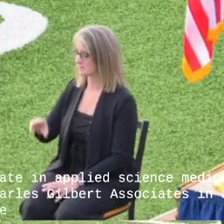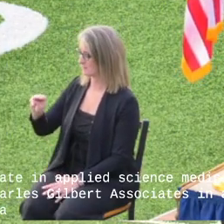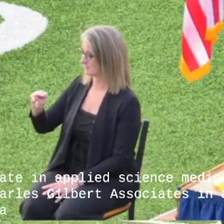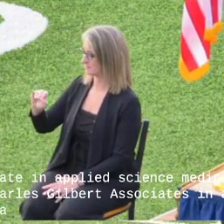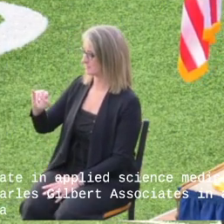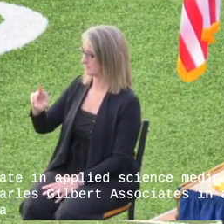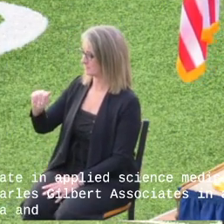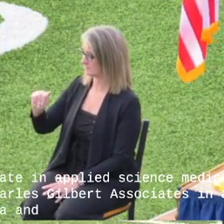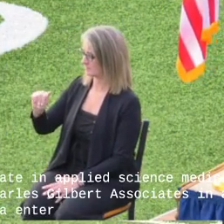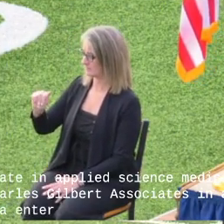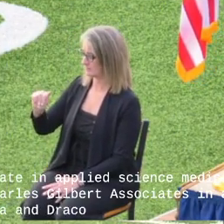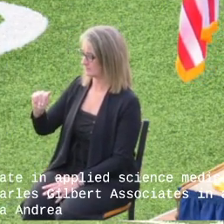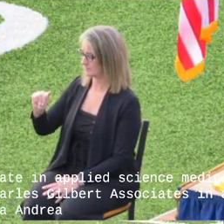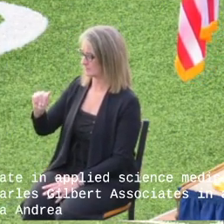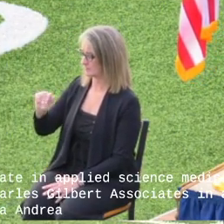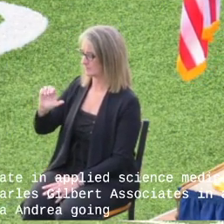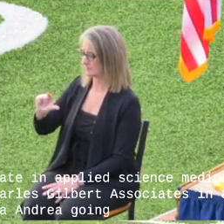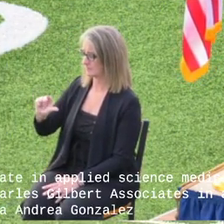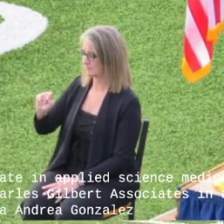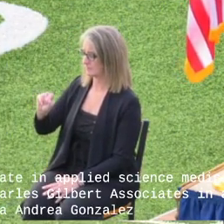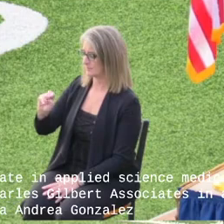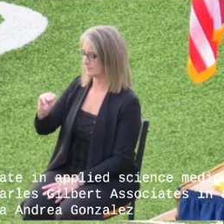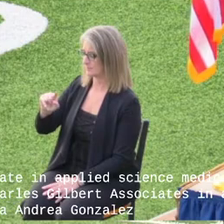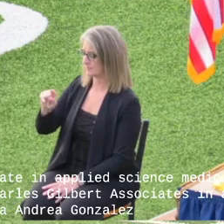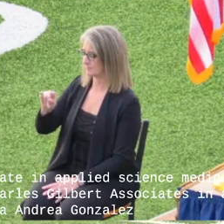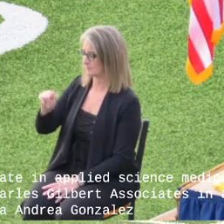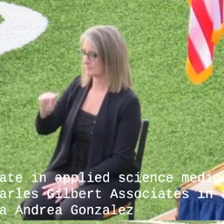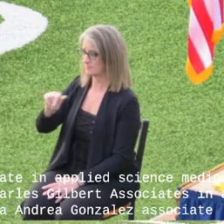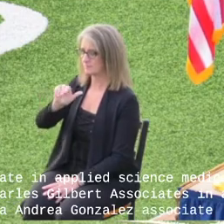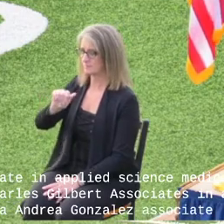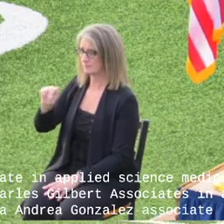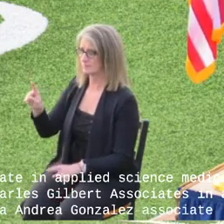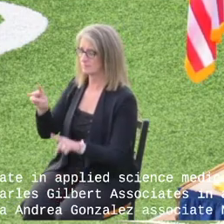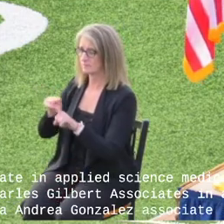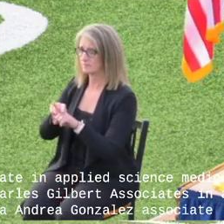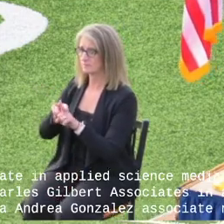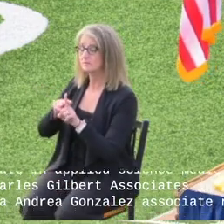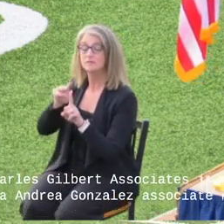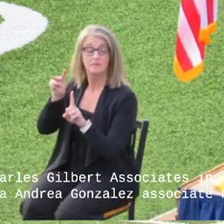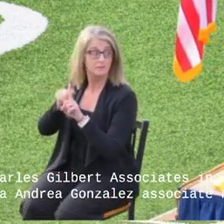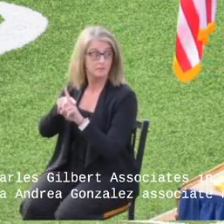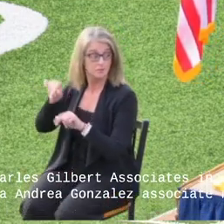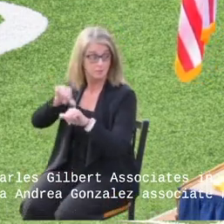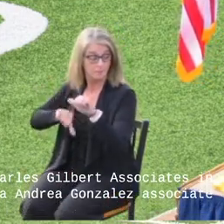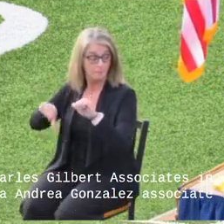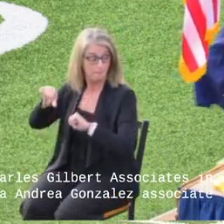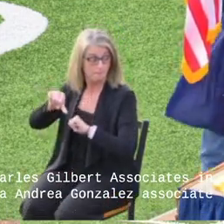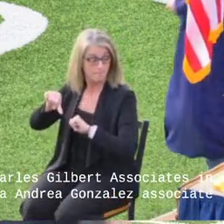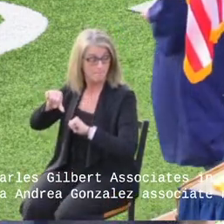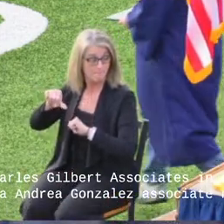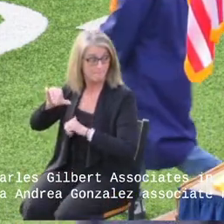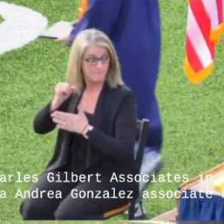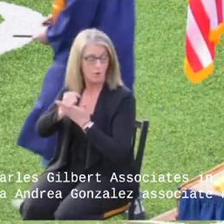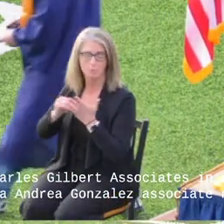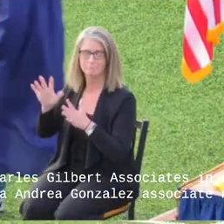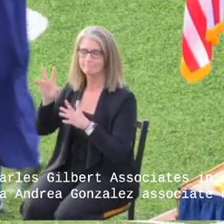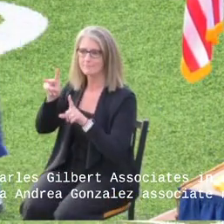Maria Andrea Gonzalez, Associate in Arts, Phi Theta Kappa.